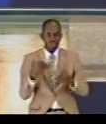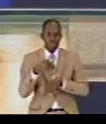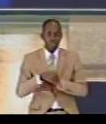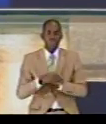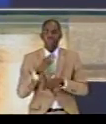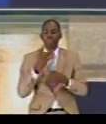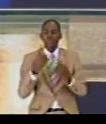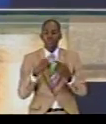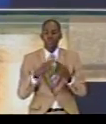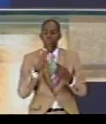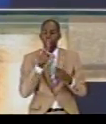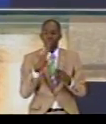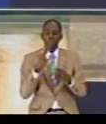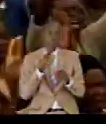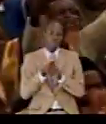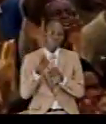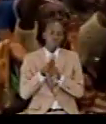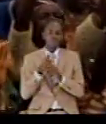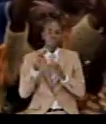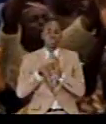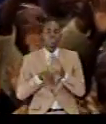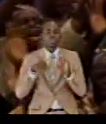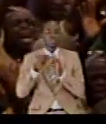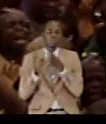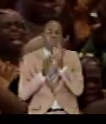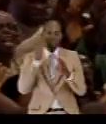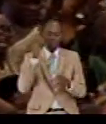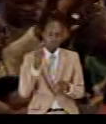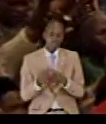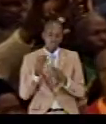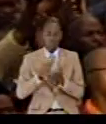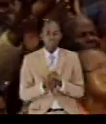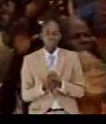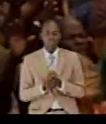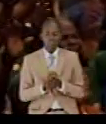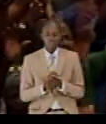every life in Jesus' name.